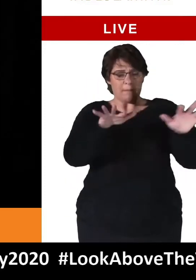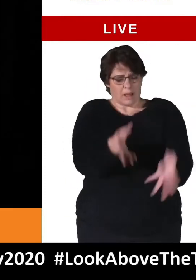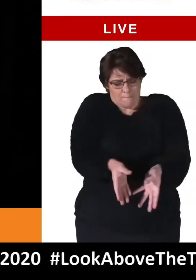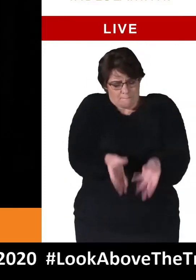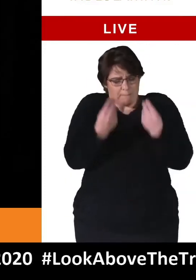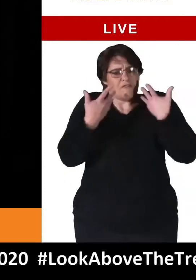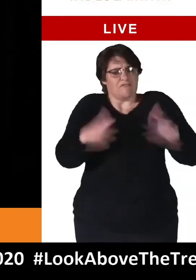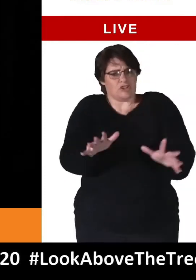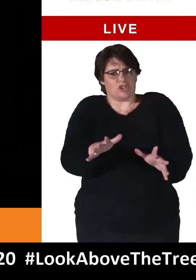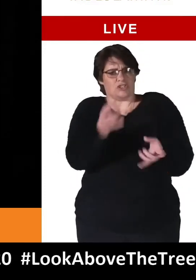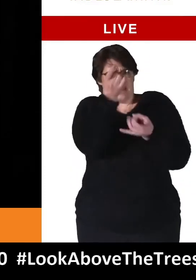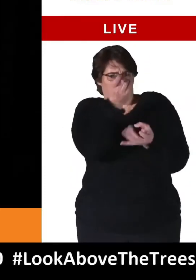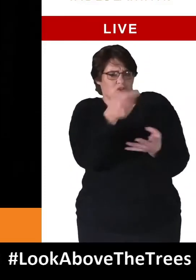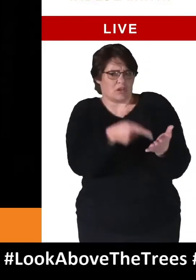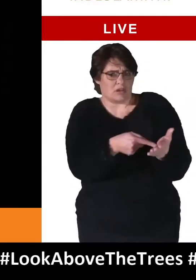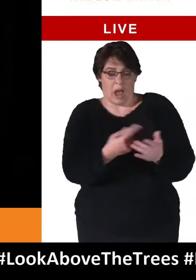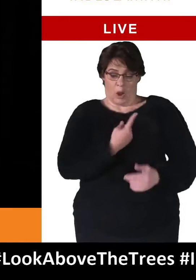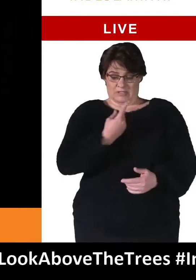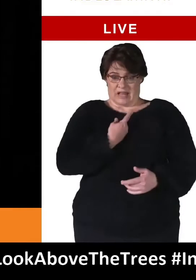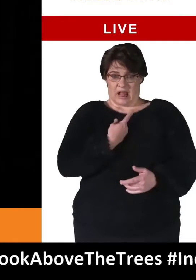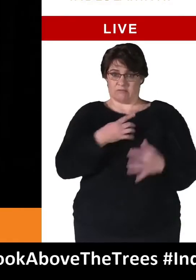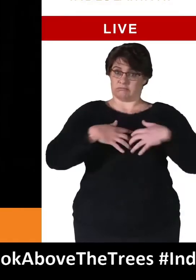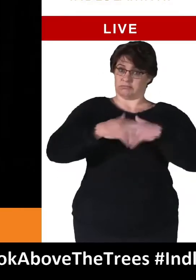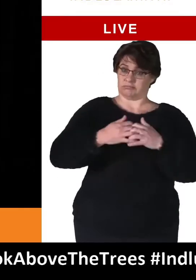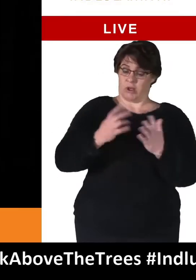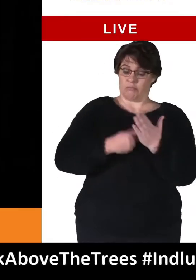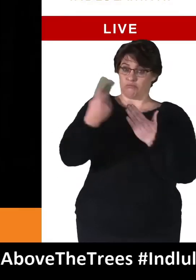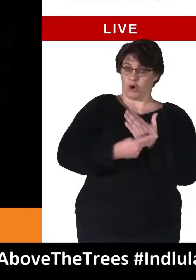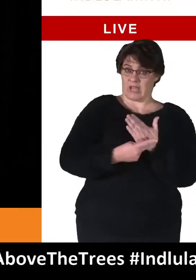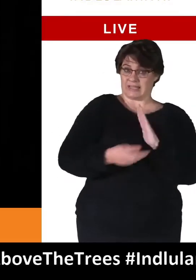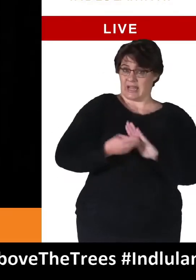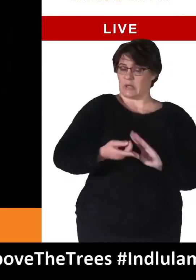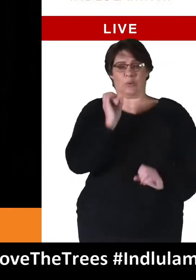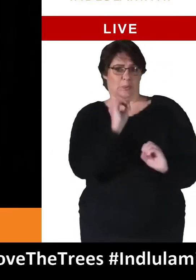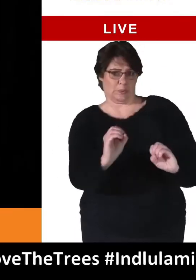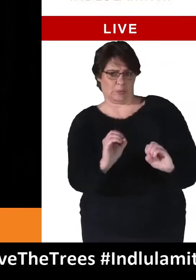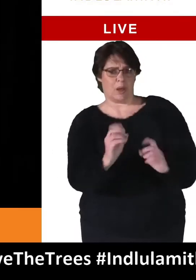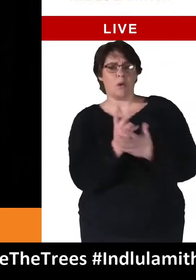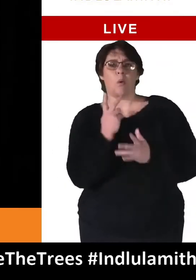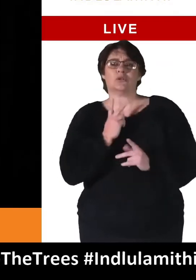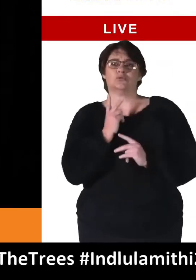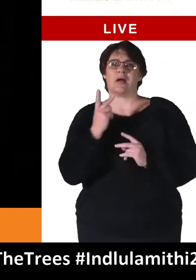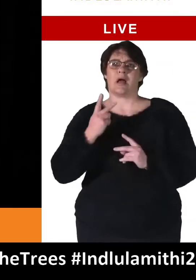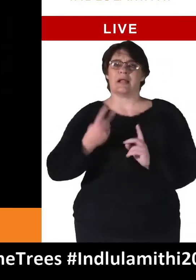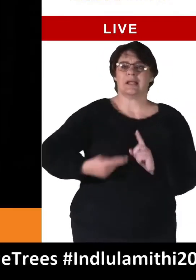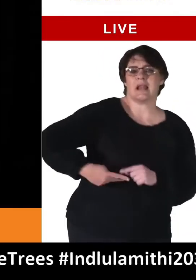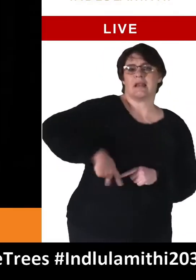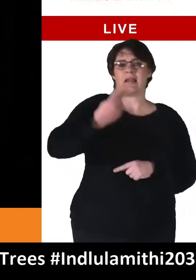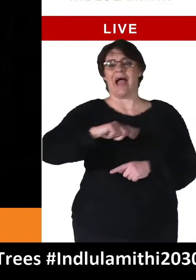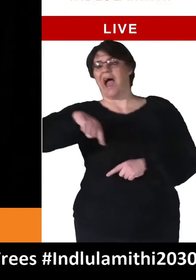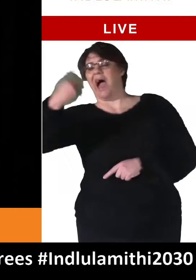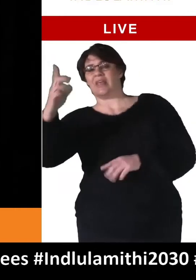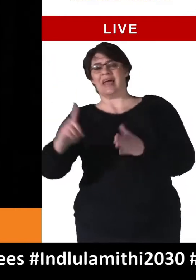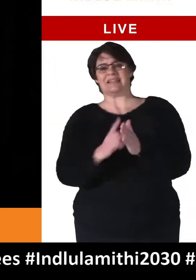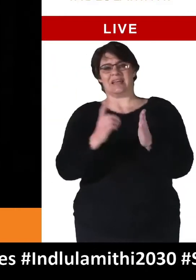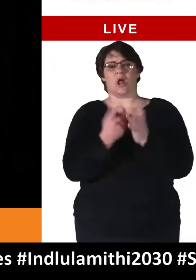We haven't produced any data ourselves for this project. The intention here is not to replicate other larger data